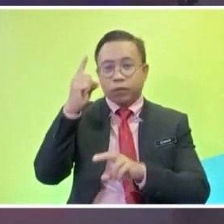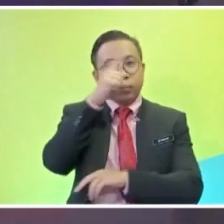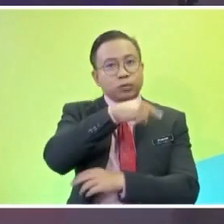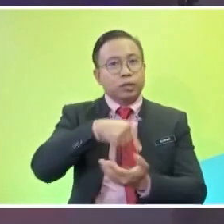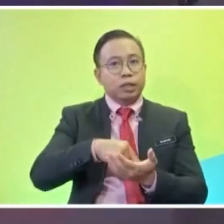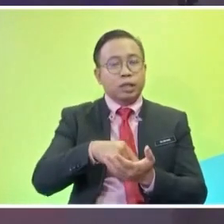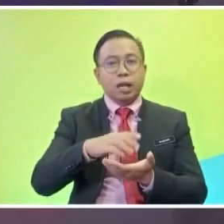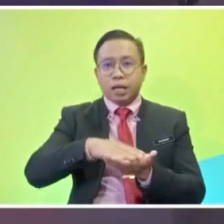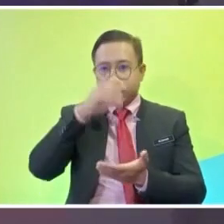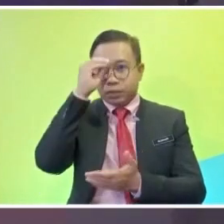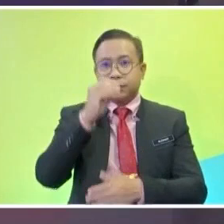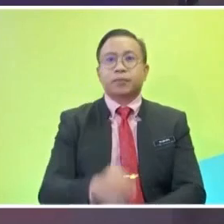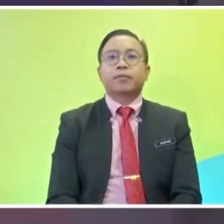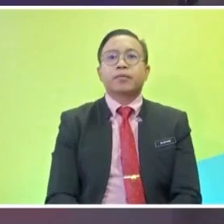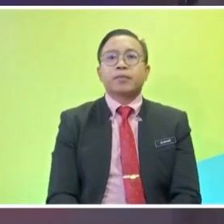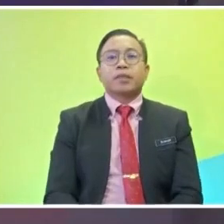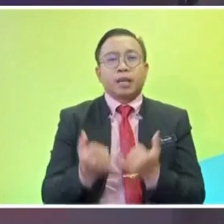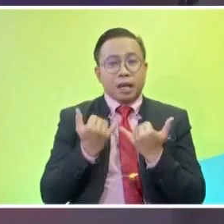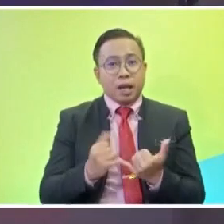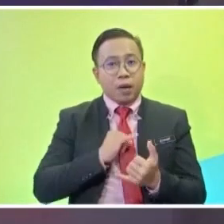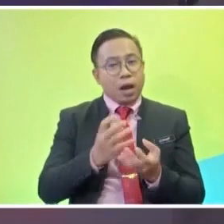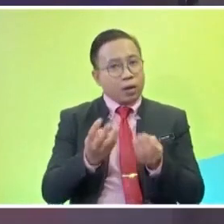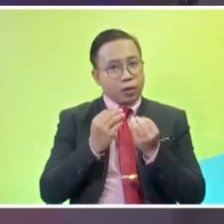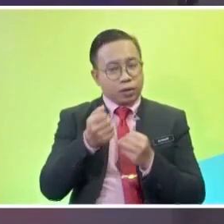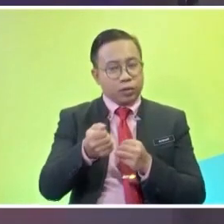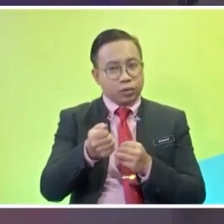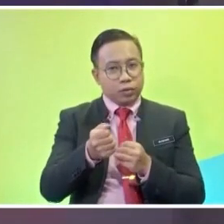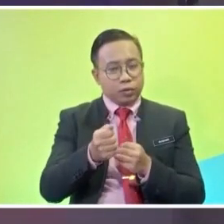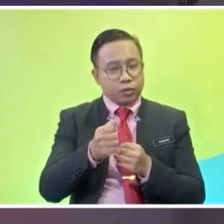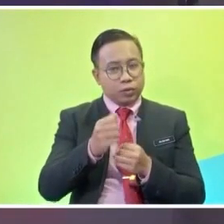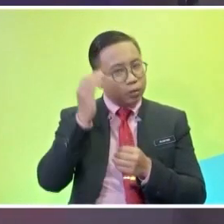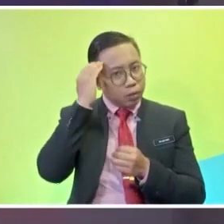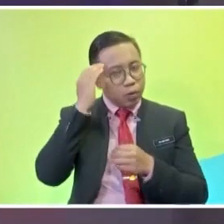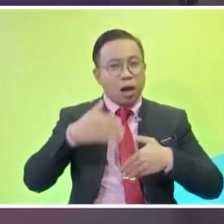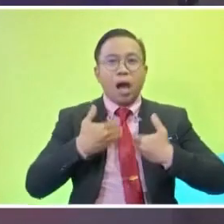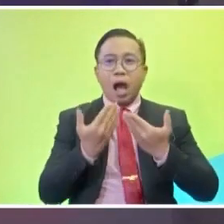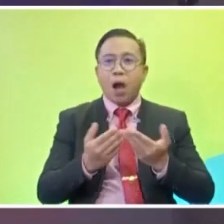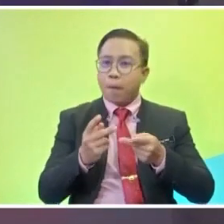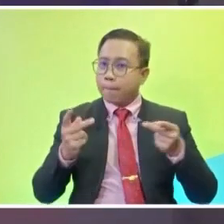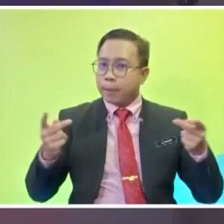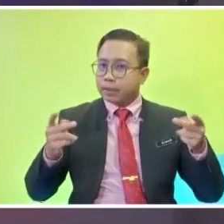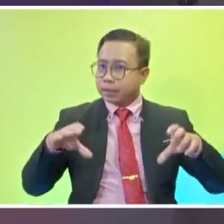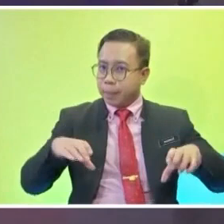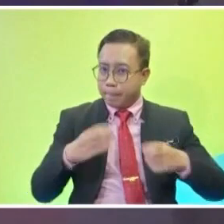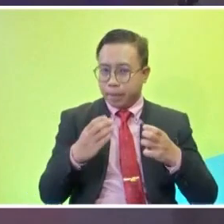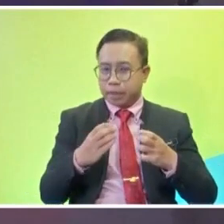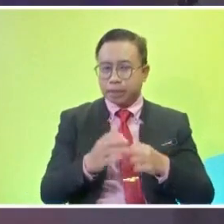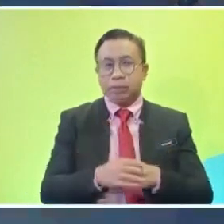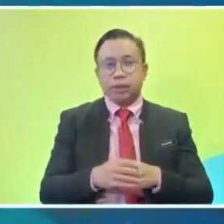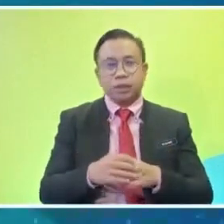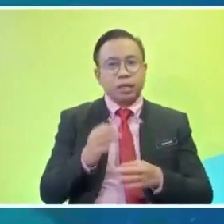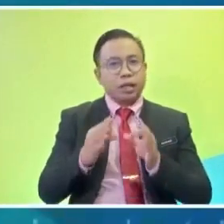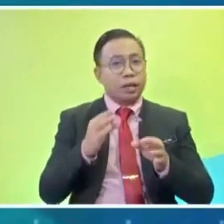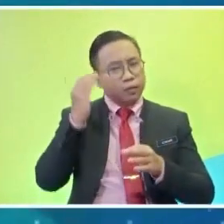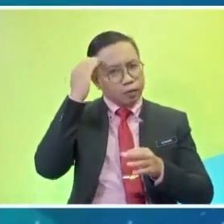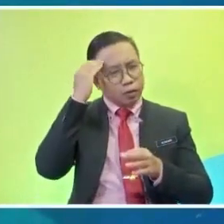lesson. Okay, now I want to ask you pupils, do you actually know how pasta is made? If you know, give me a thumbs up. If you